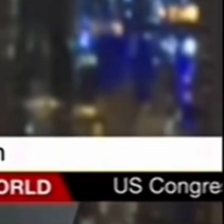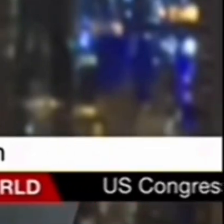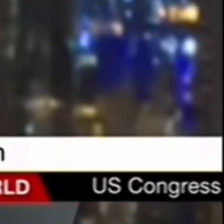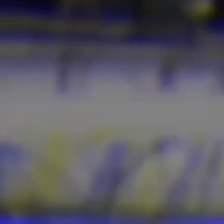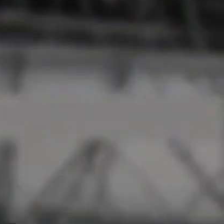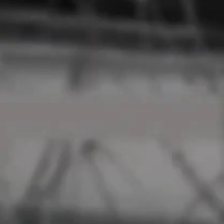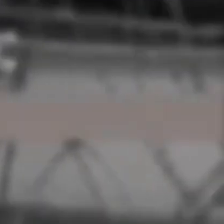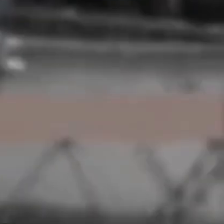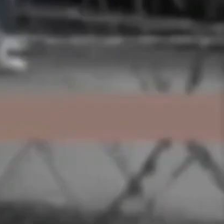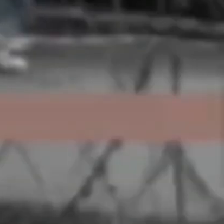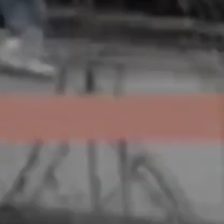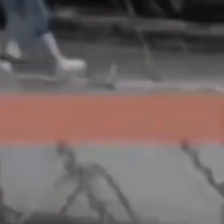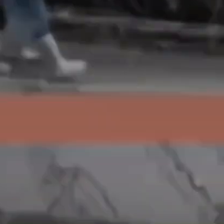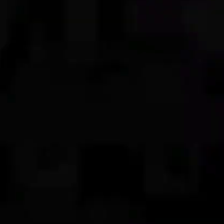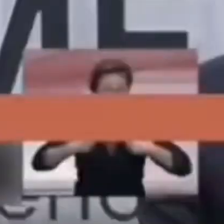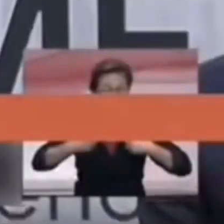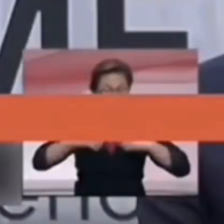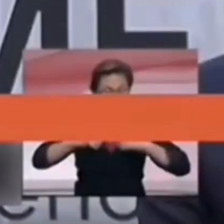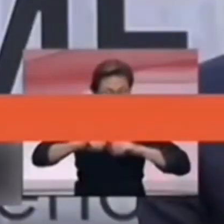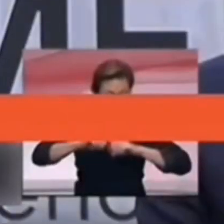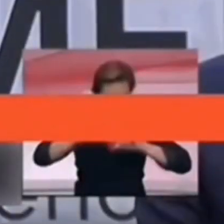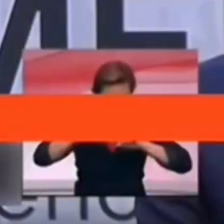ever.